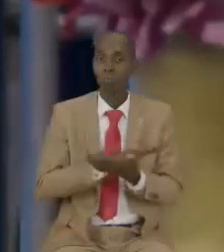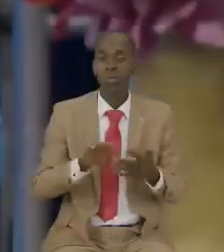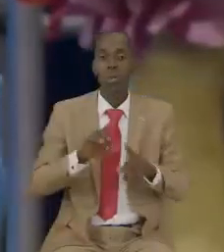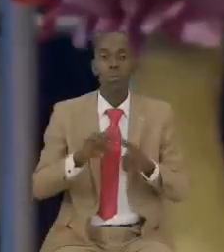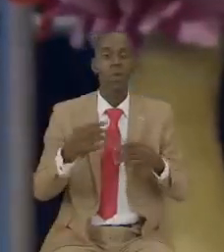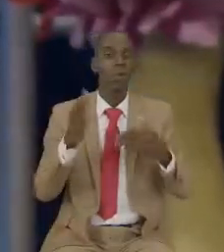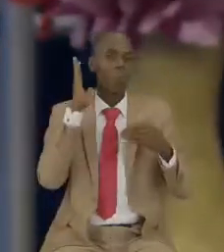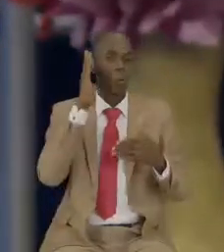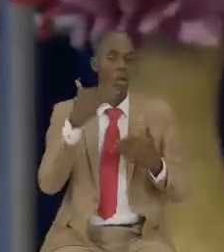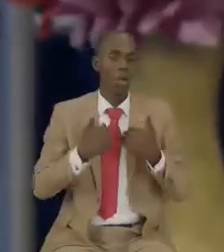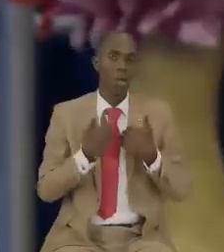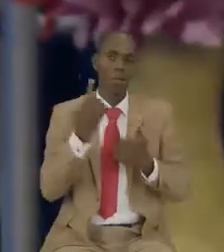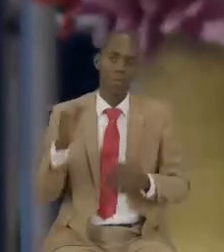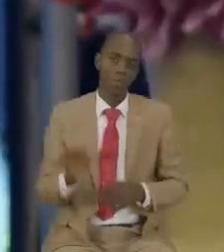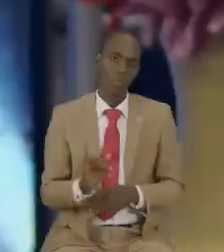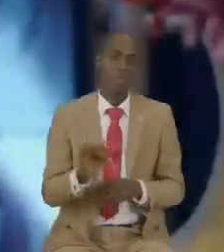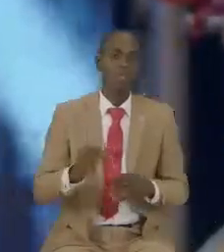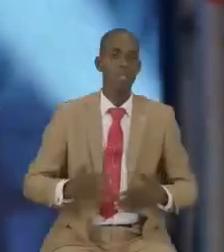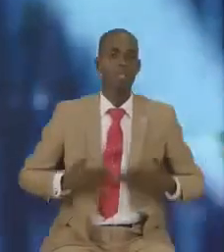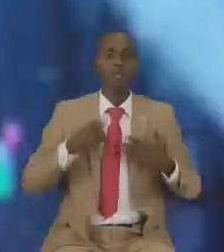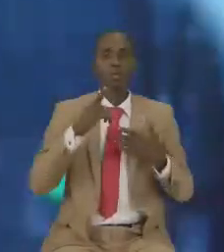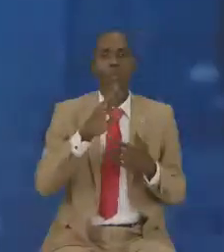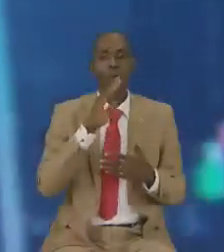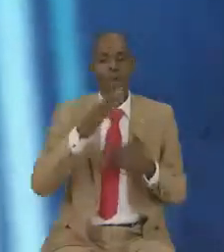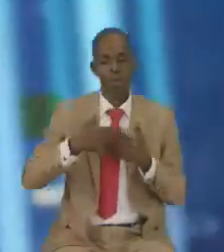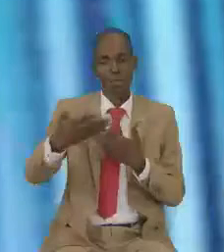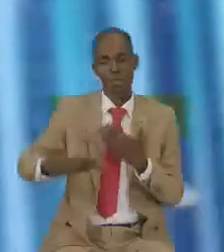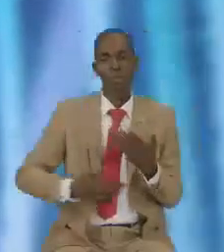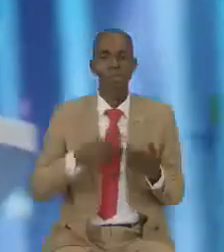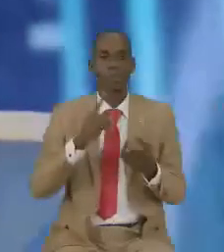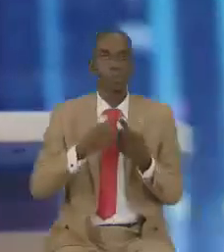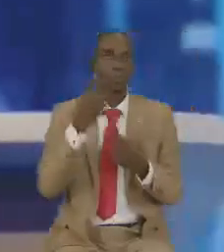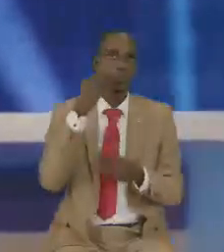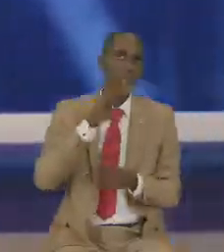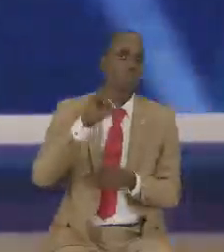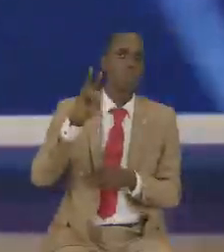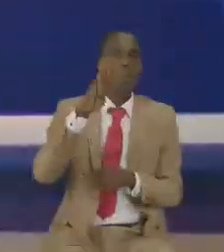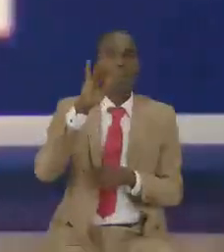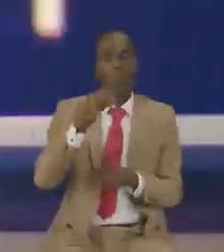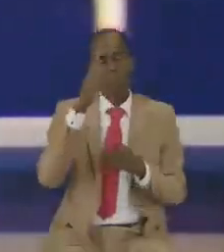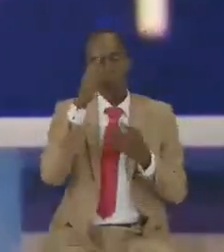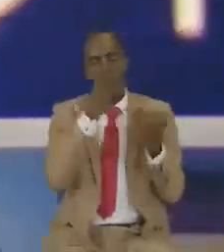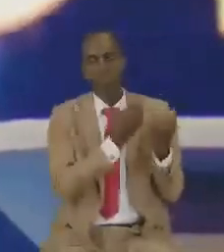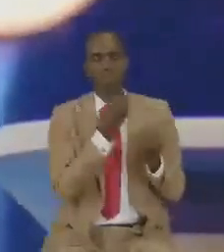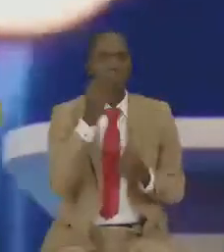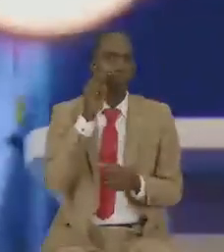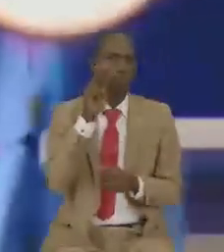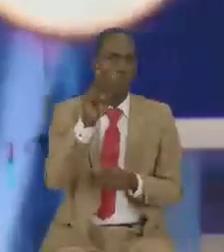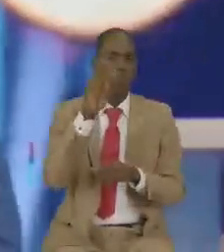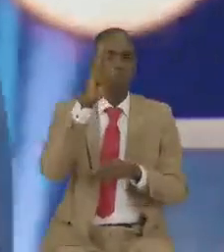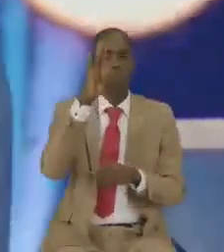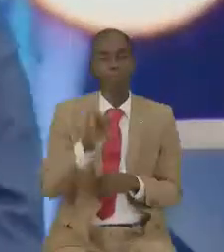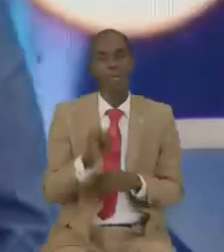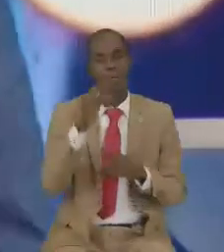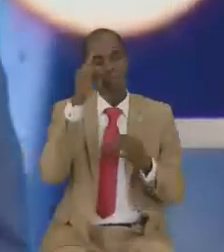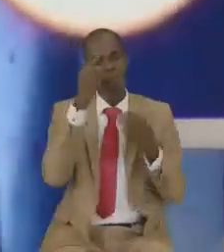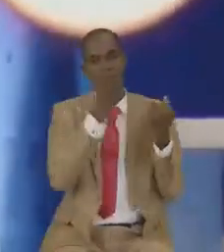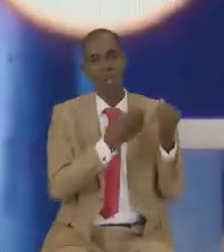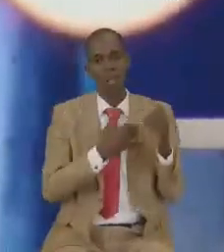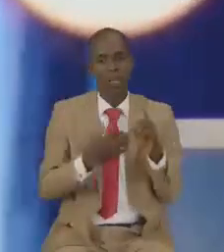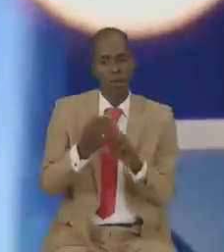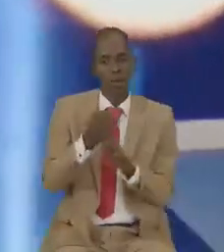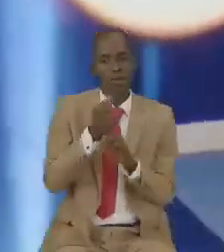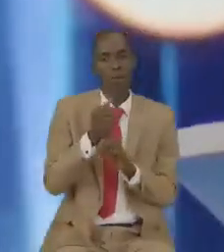life. And you're invited tonight to behold by faith, to look by faith, and to hold by faith